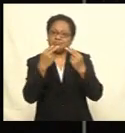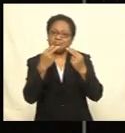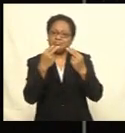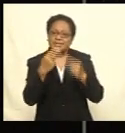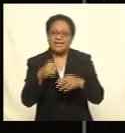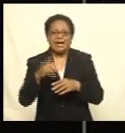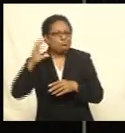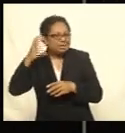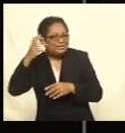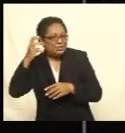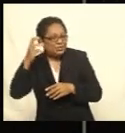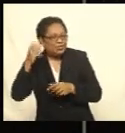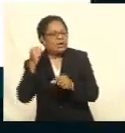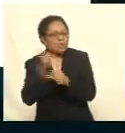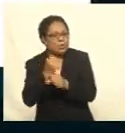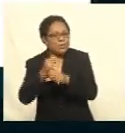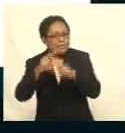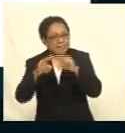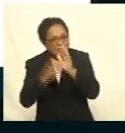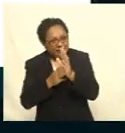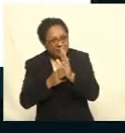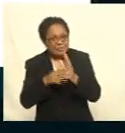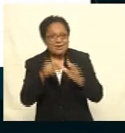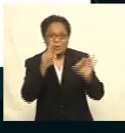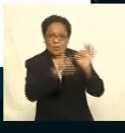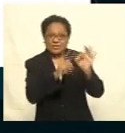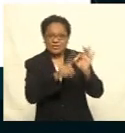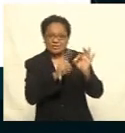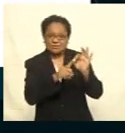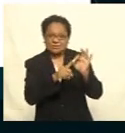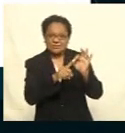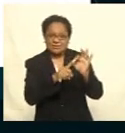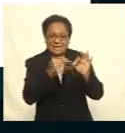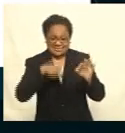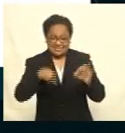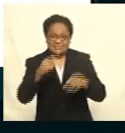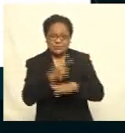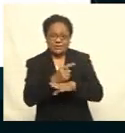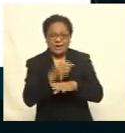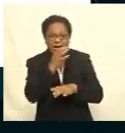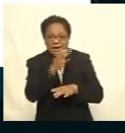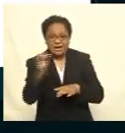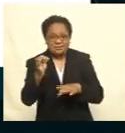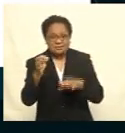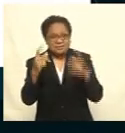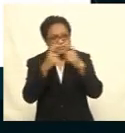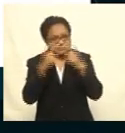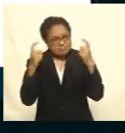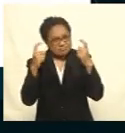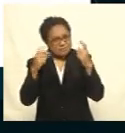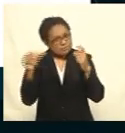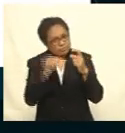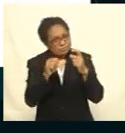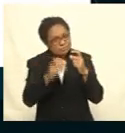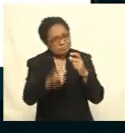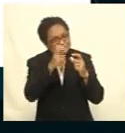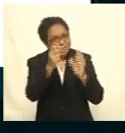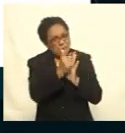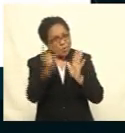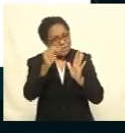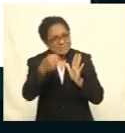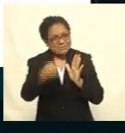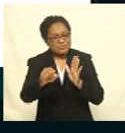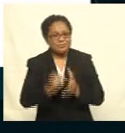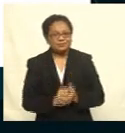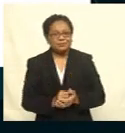radio station Gold FM. To our poll question, this week we are asking, should face masks be made mandatory? Visit our